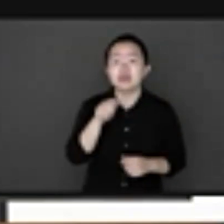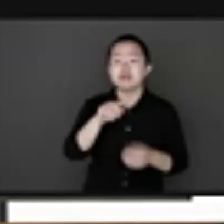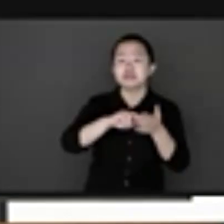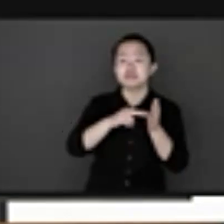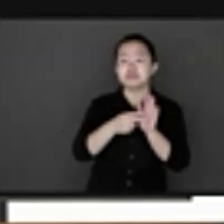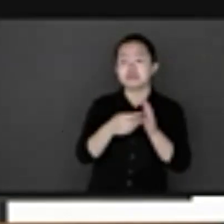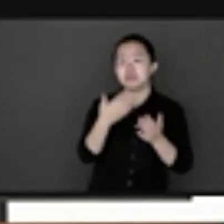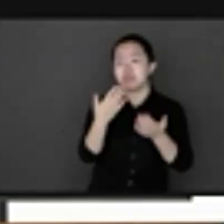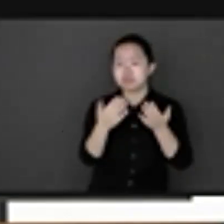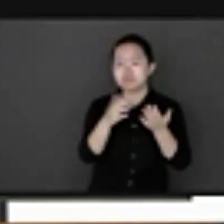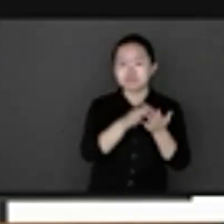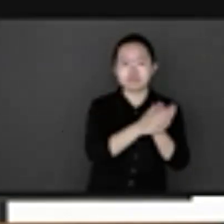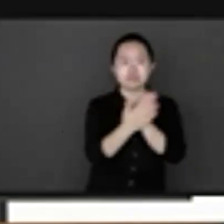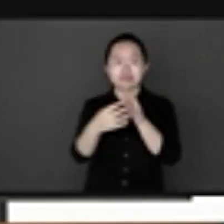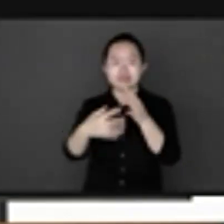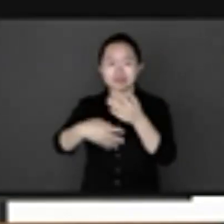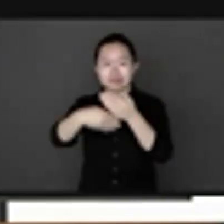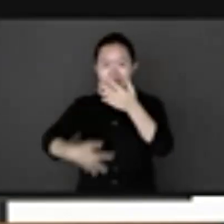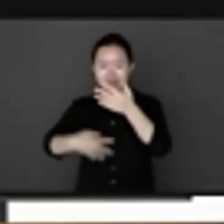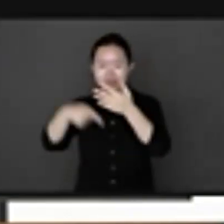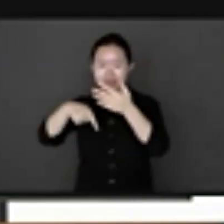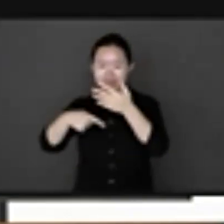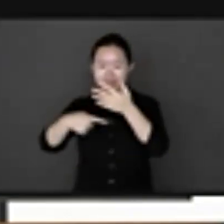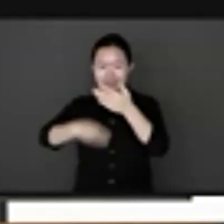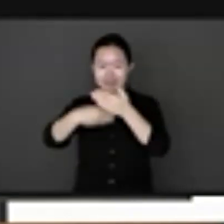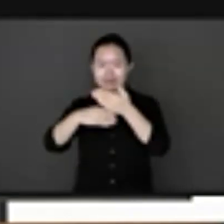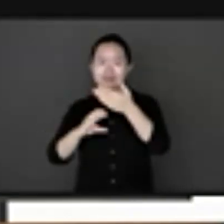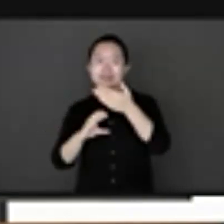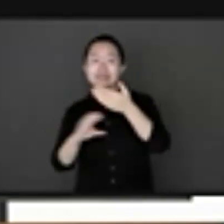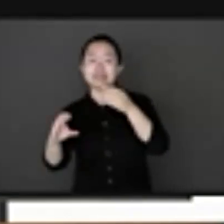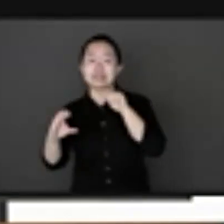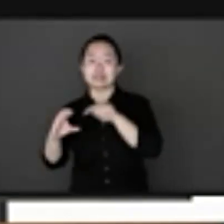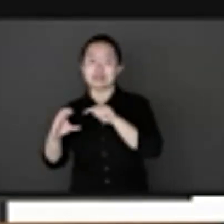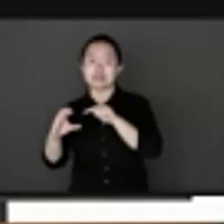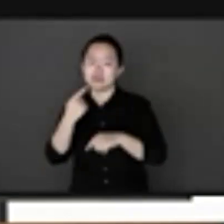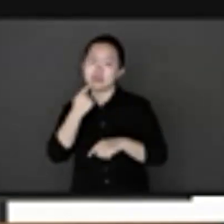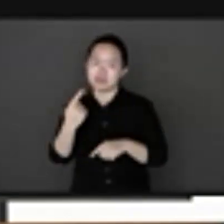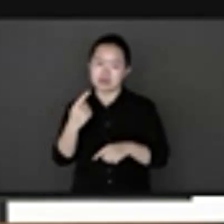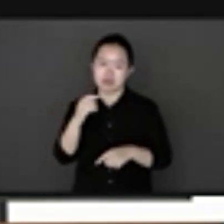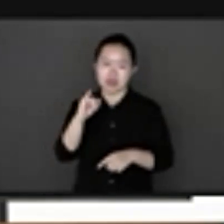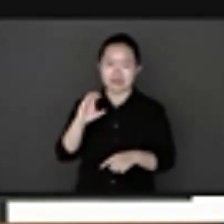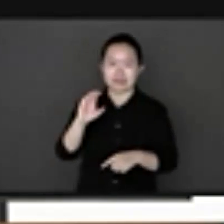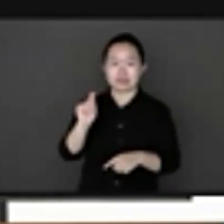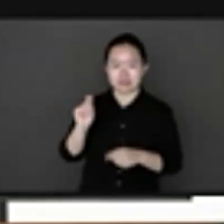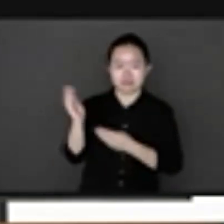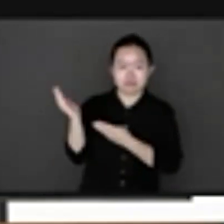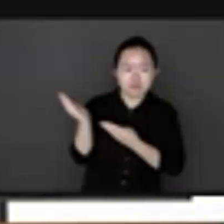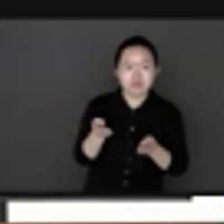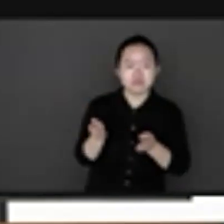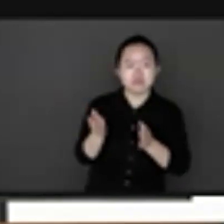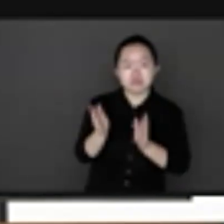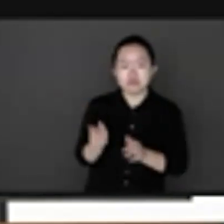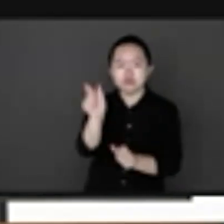to adapt to the display characteristics of captions to their individual requirements, but it also doesn't say what exactly needs to